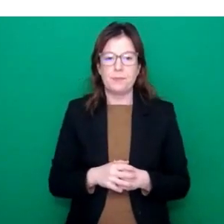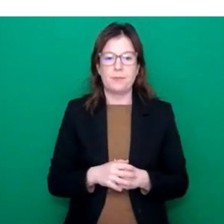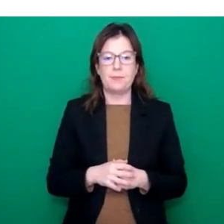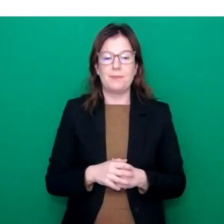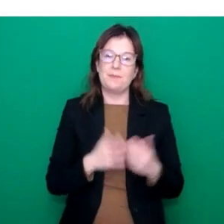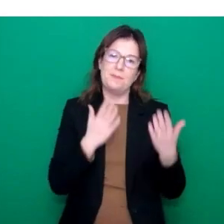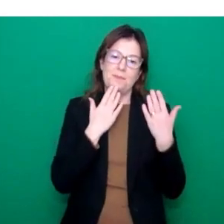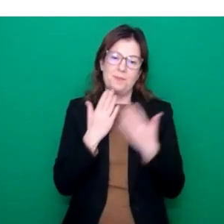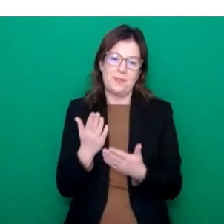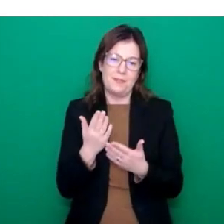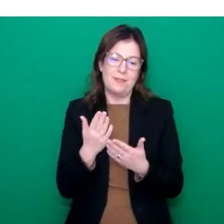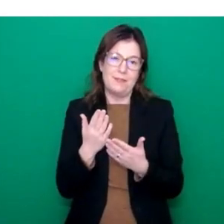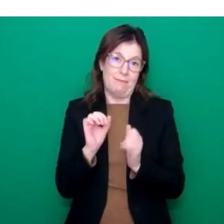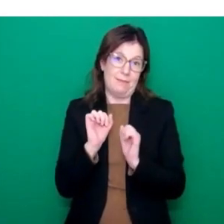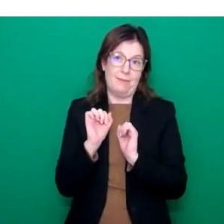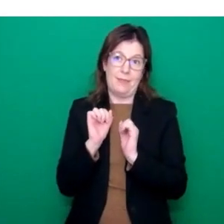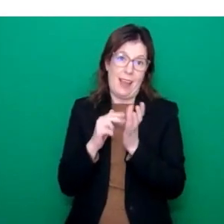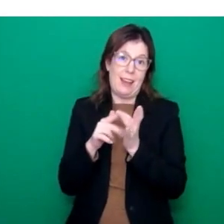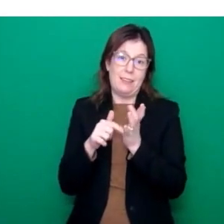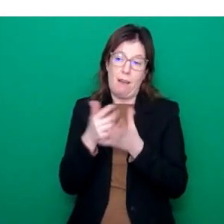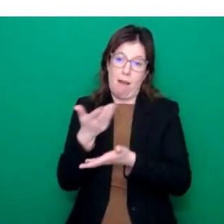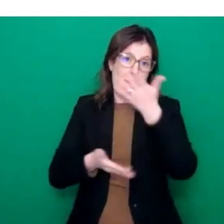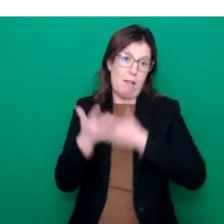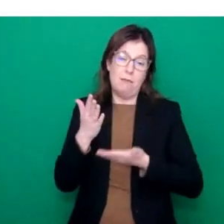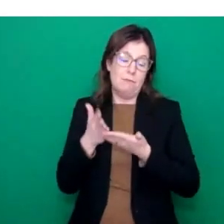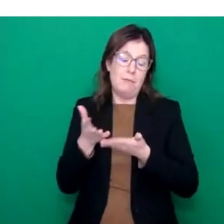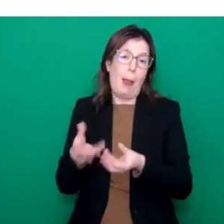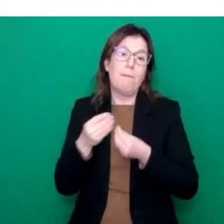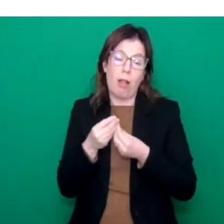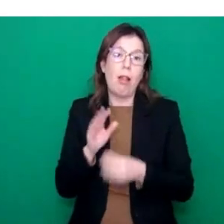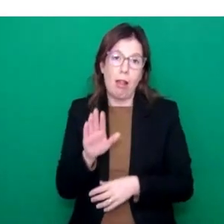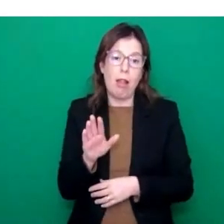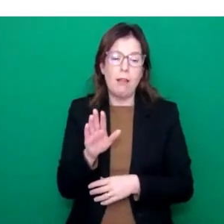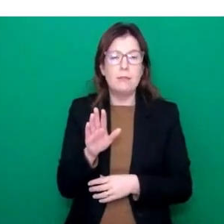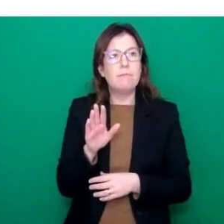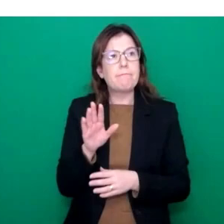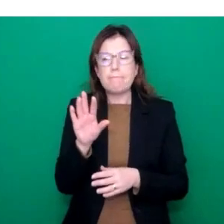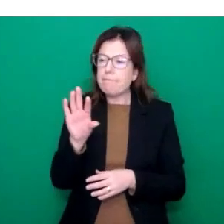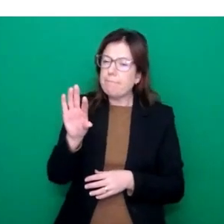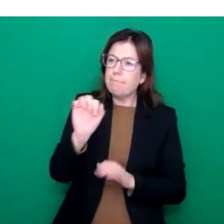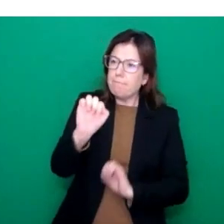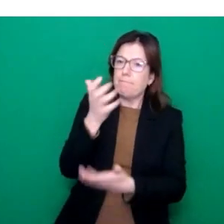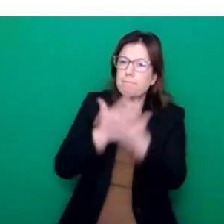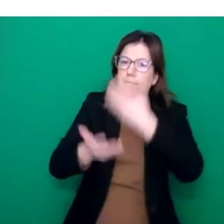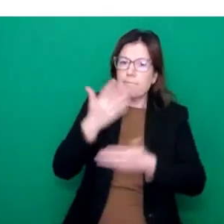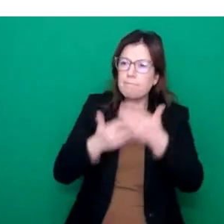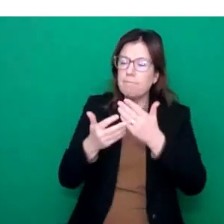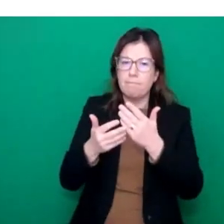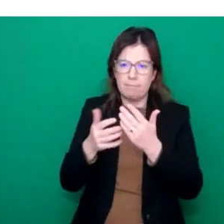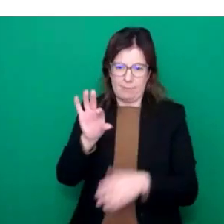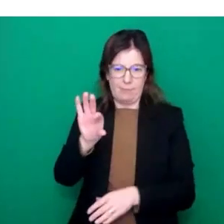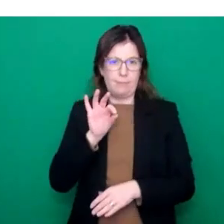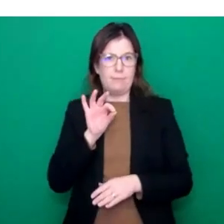Thank you, Anita. I think that's really helpful, and I think something there about the importance, you know, across spectrums